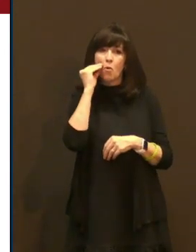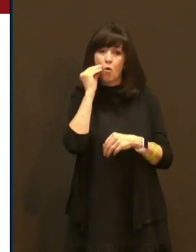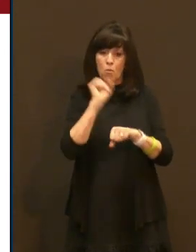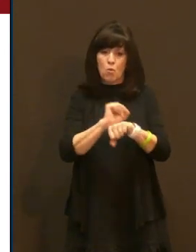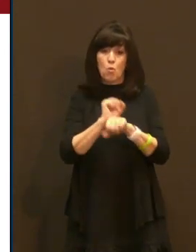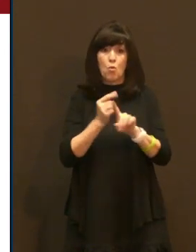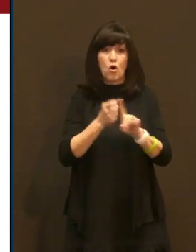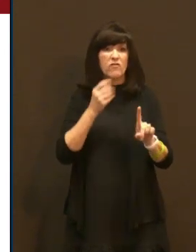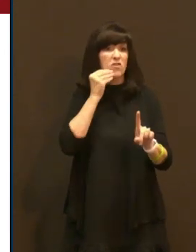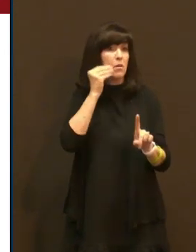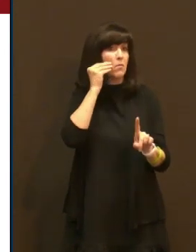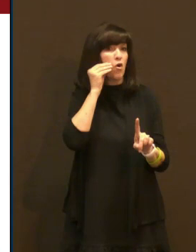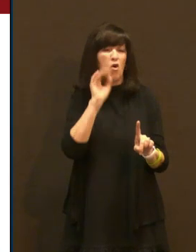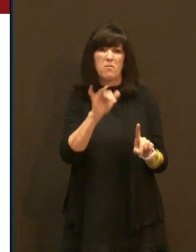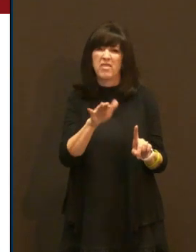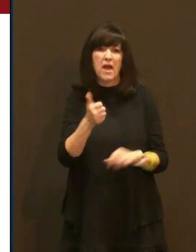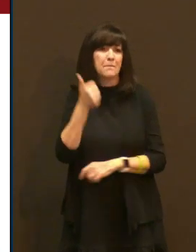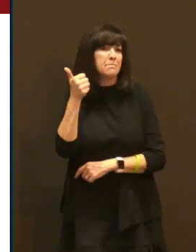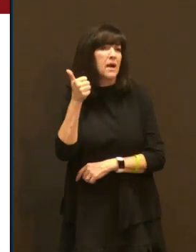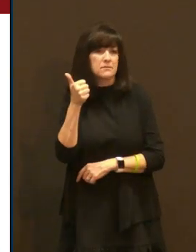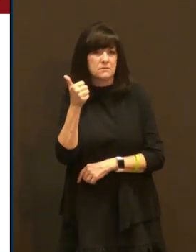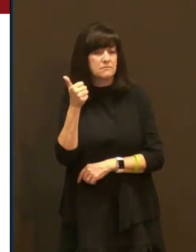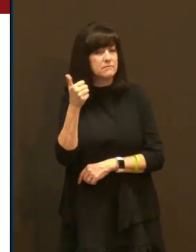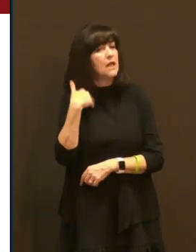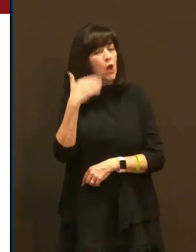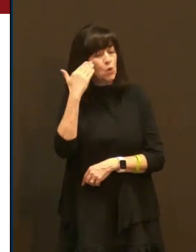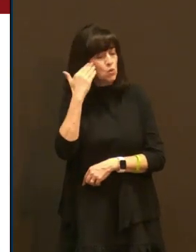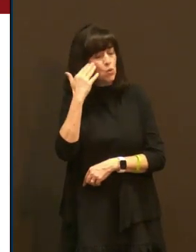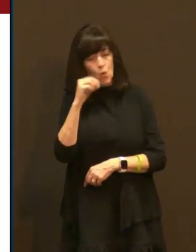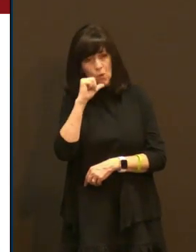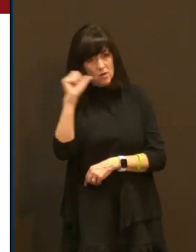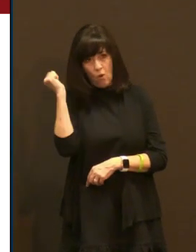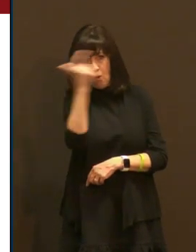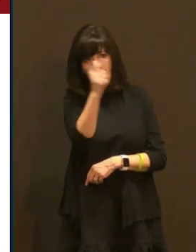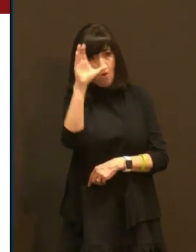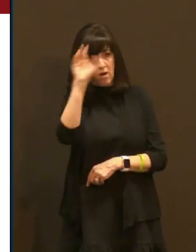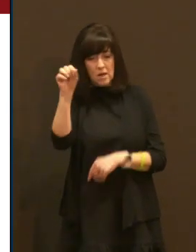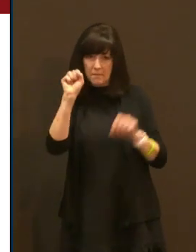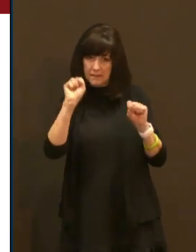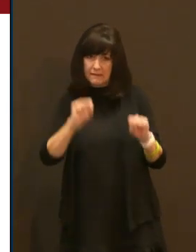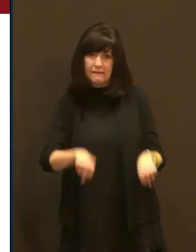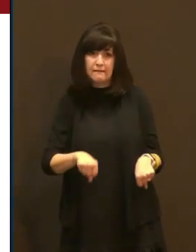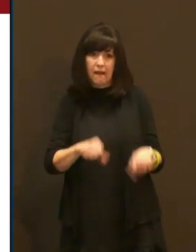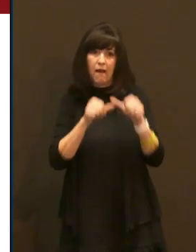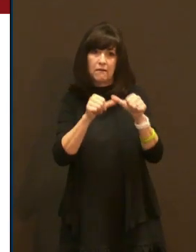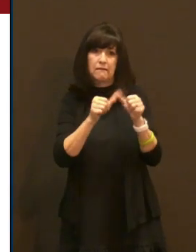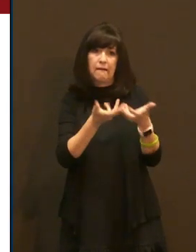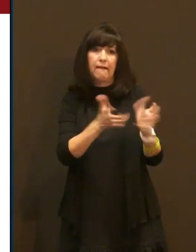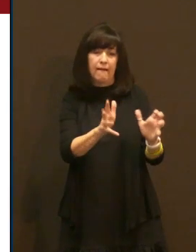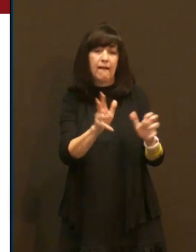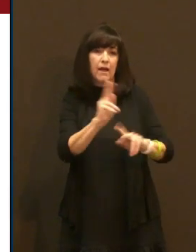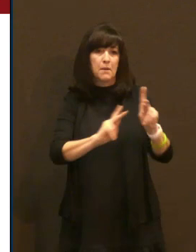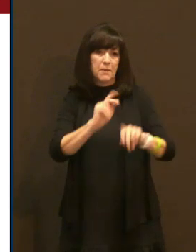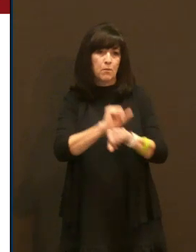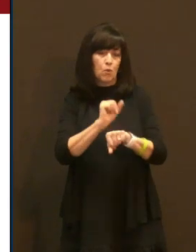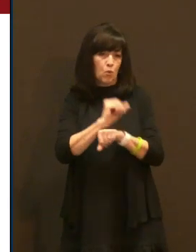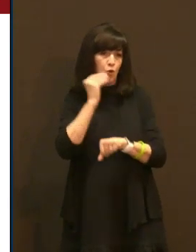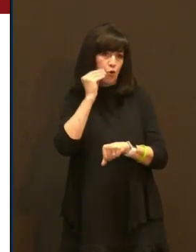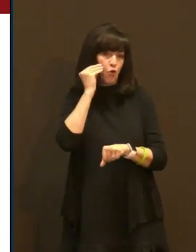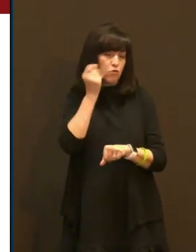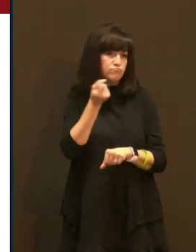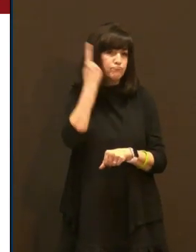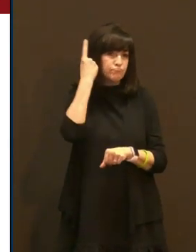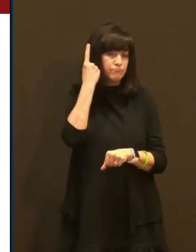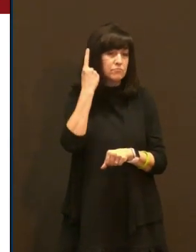that is the best option. But we know that's not a great option for everyone. So for those who are going to the workplace,